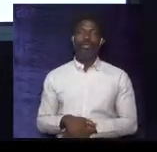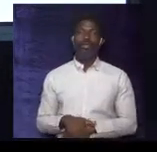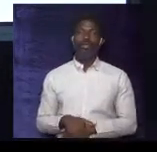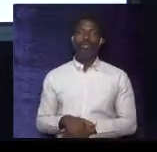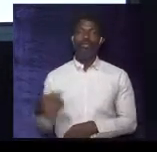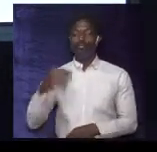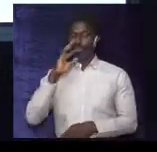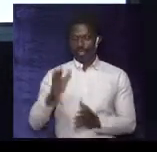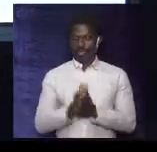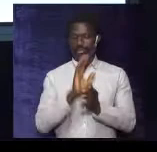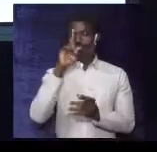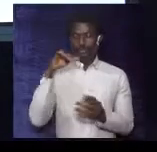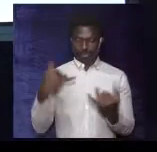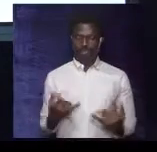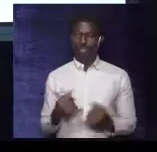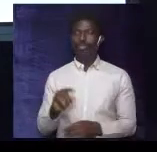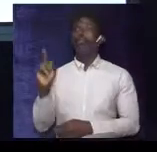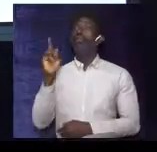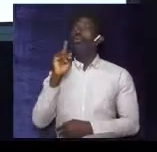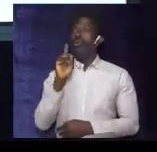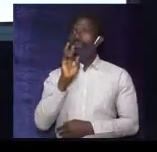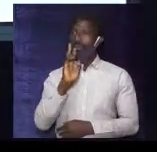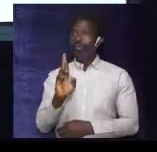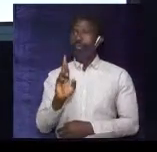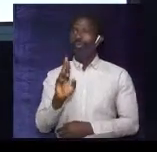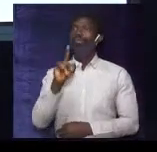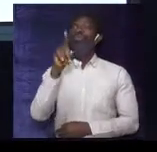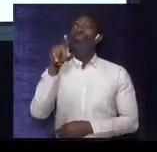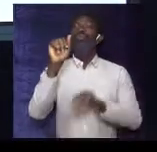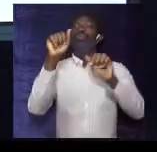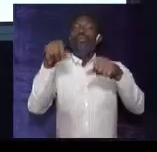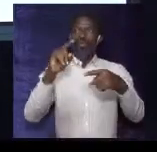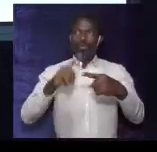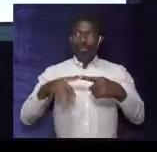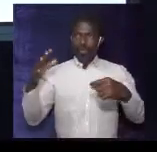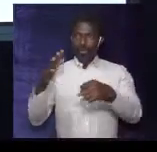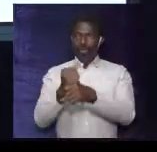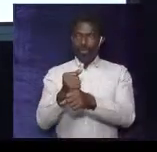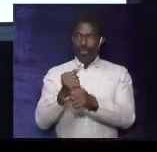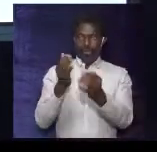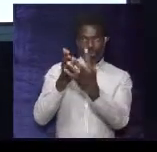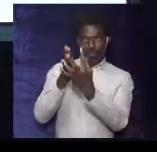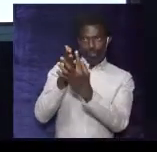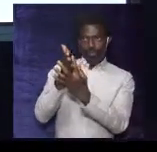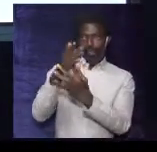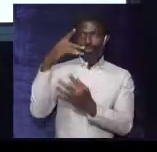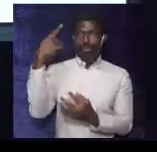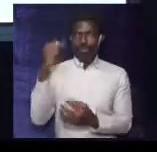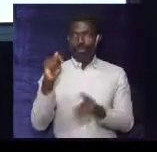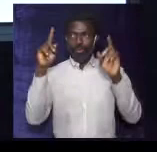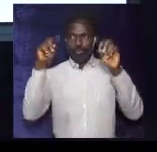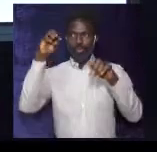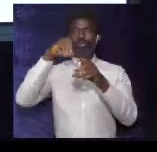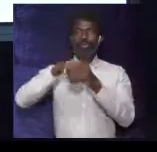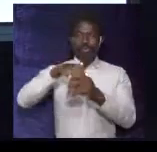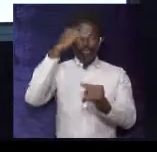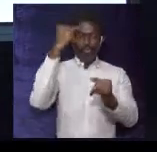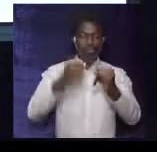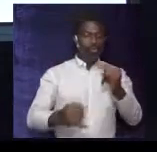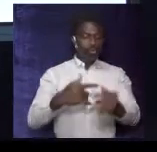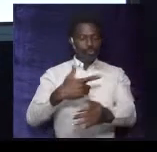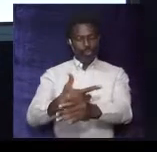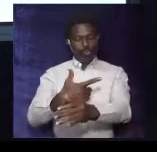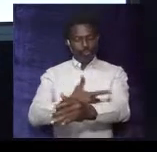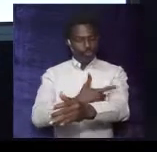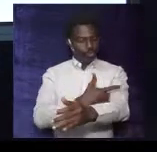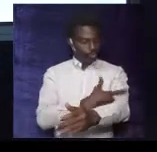in a sentence is, we're asking a question this time around. Were you able to get through the evaluation in the